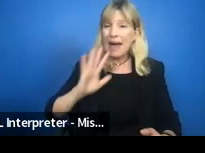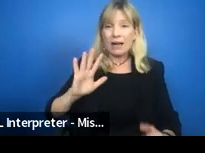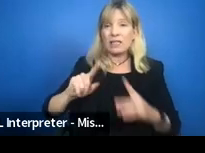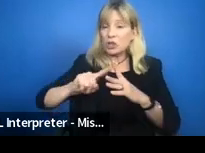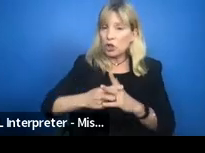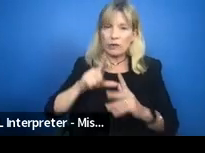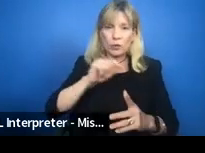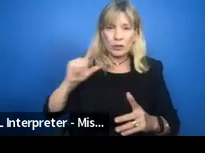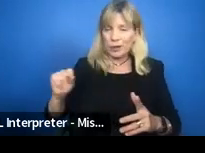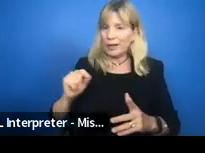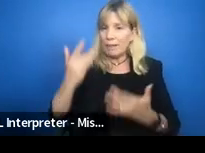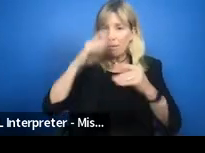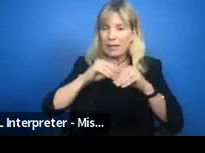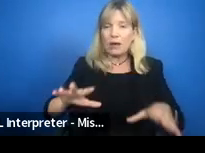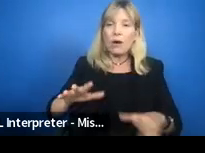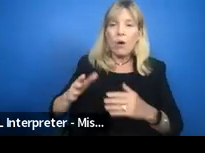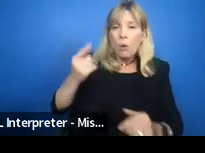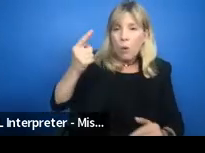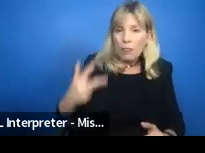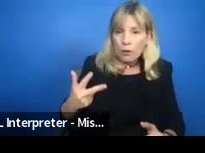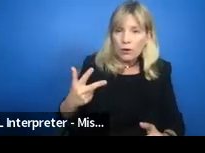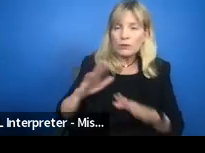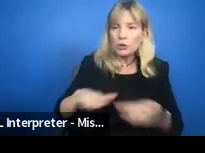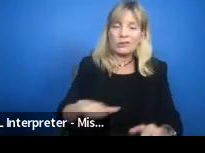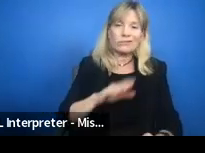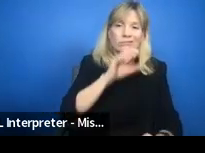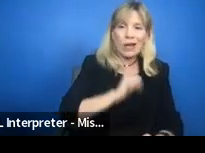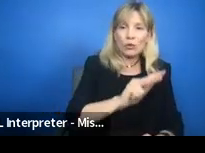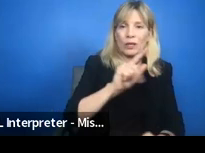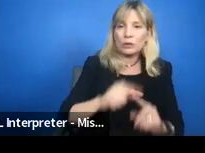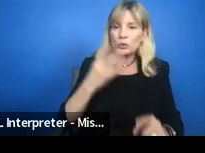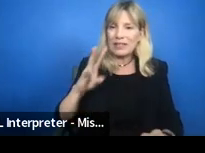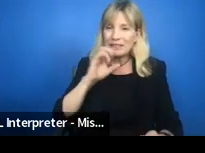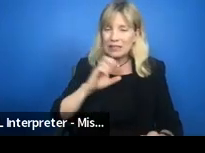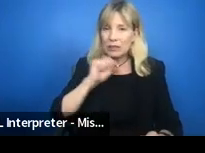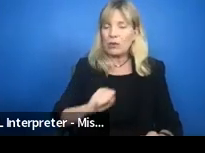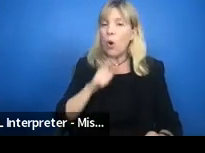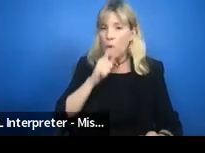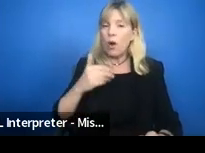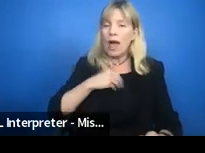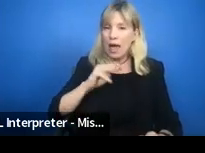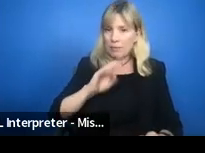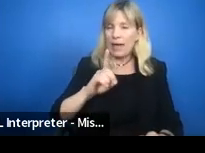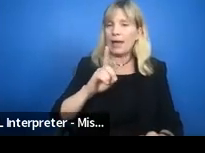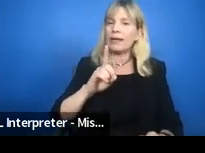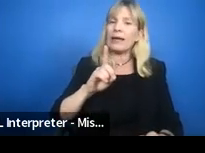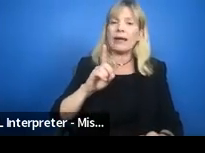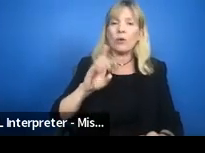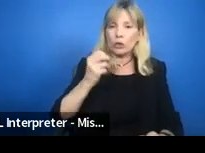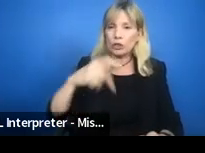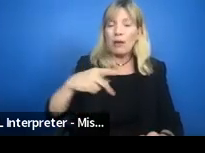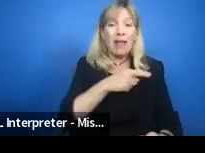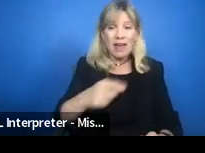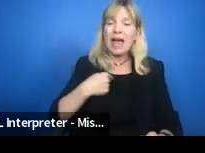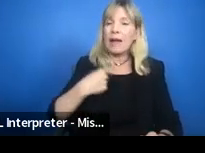2020, nearly a third of children ages 3 to 17 who are covered by Medicaid or CHIP had a mental, emotional, or